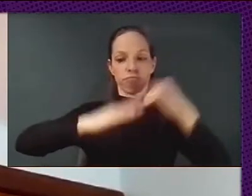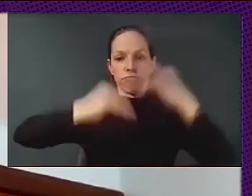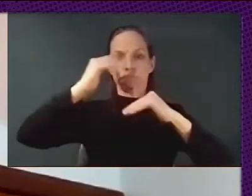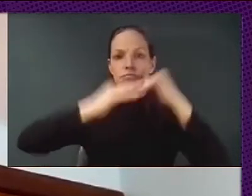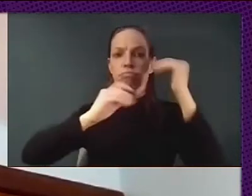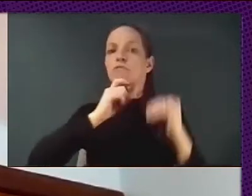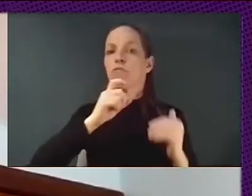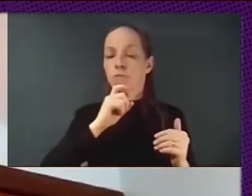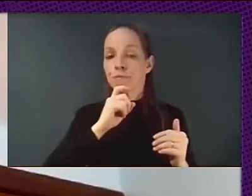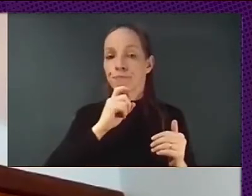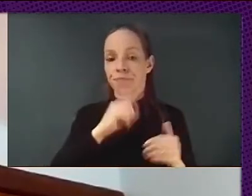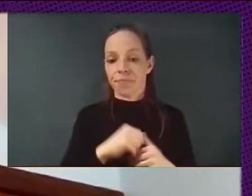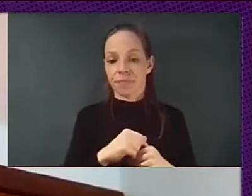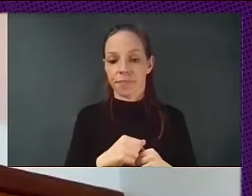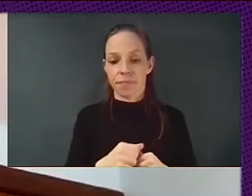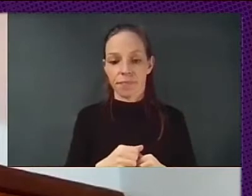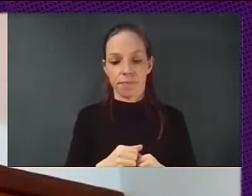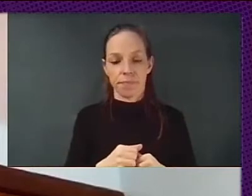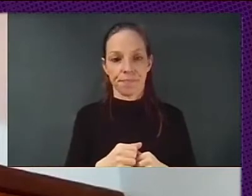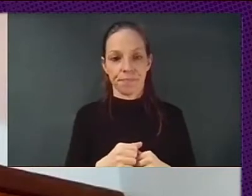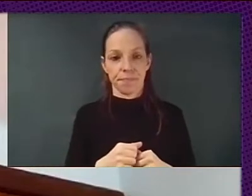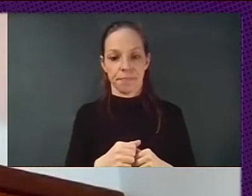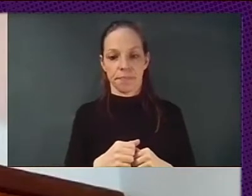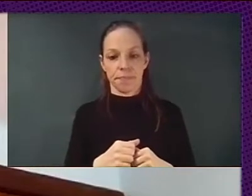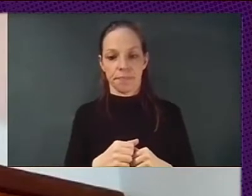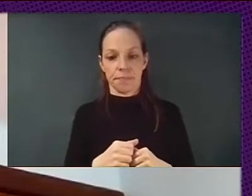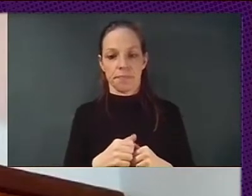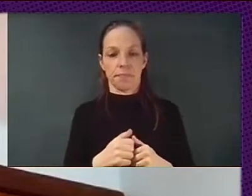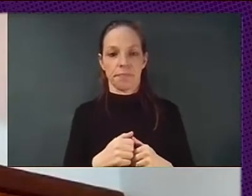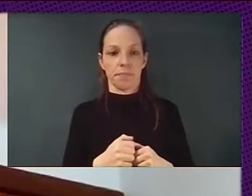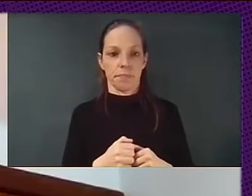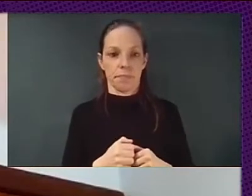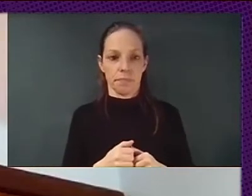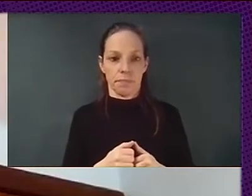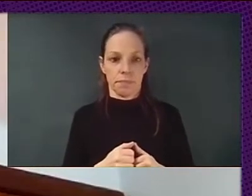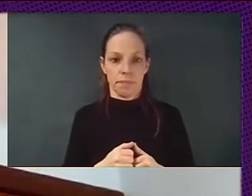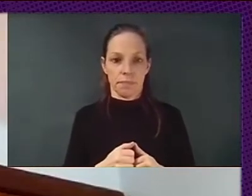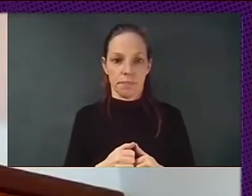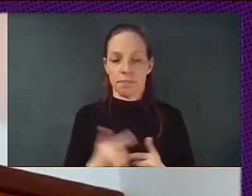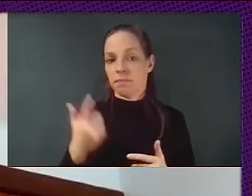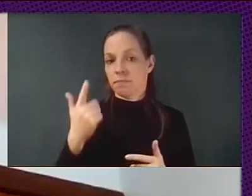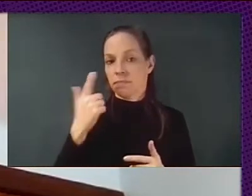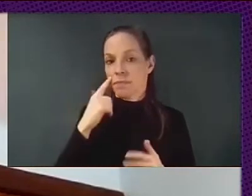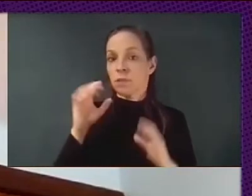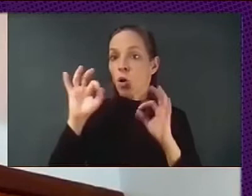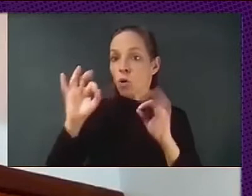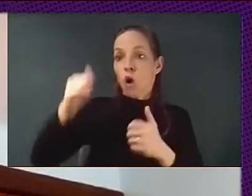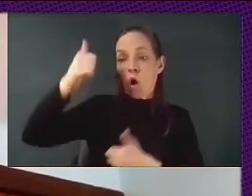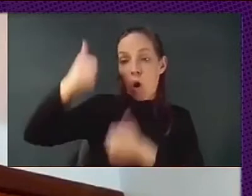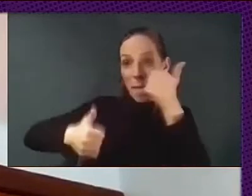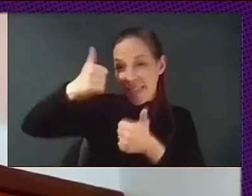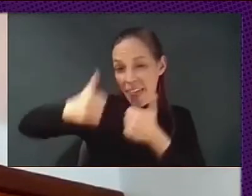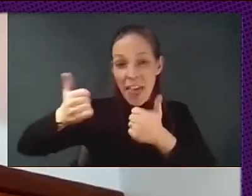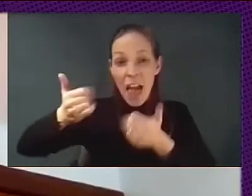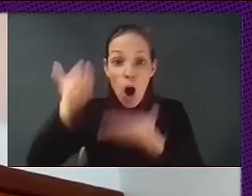anti-competitive business practices like Facebook not allowing social networks to interoperate so that everybody can compete. But what they're